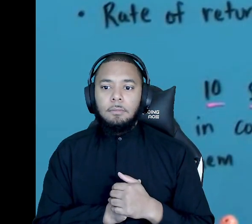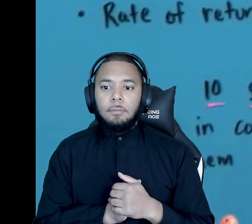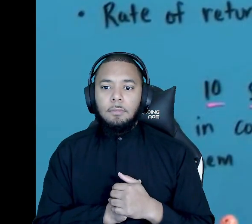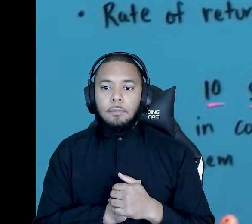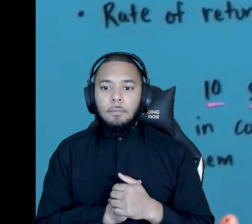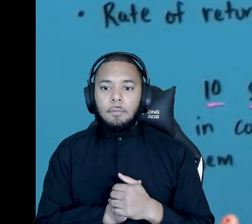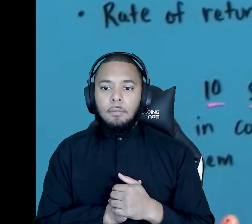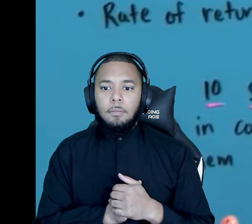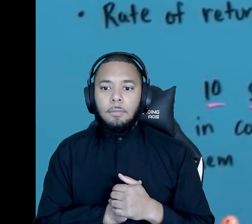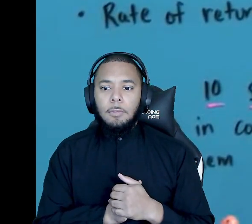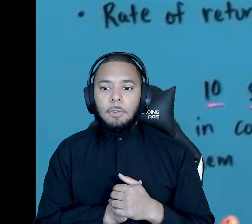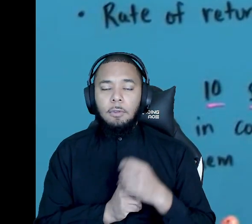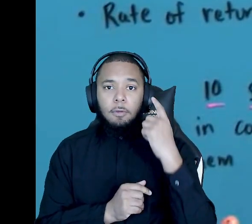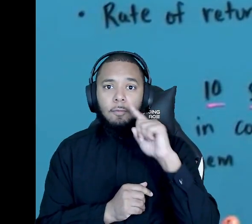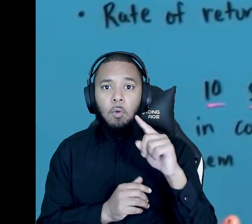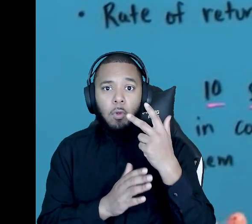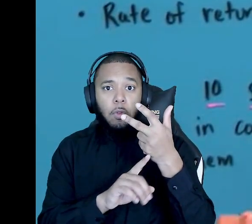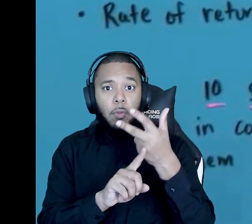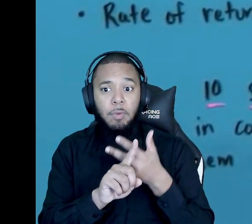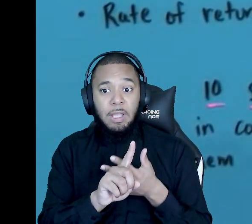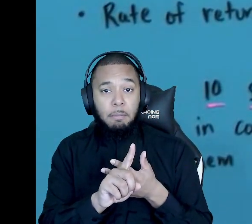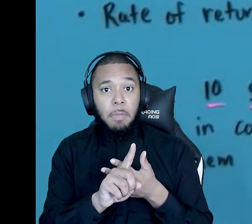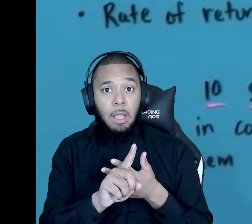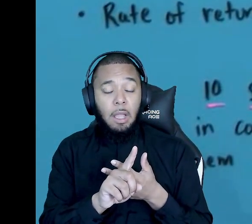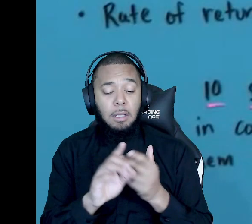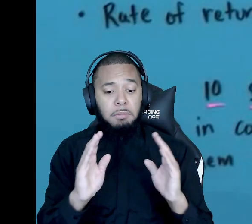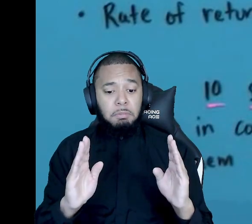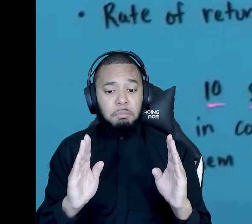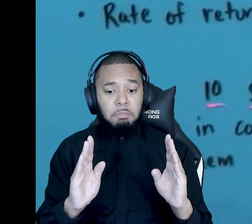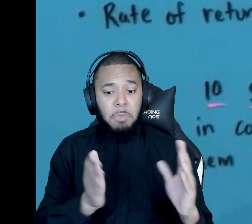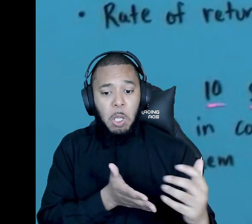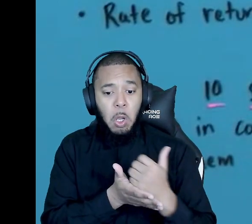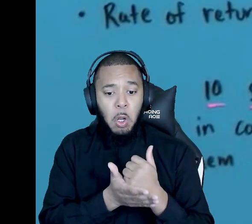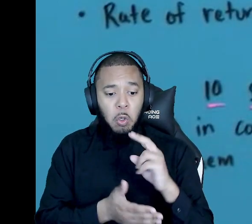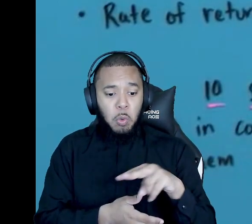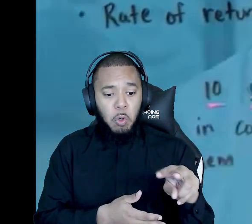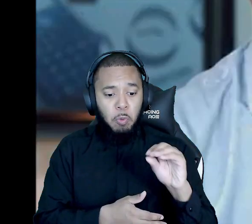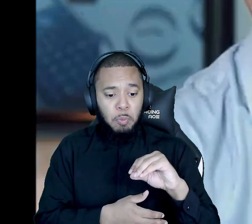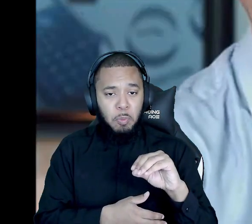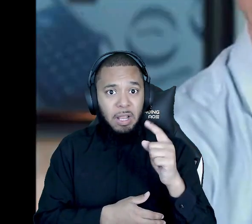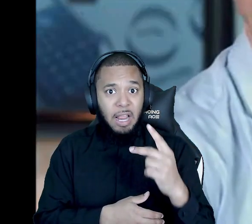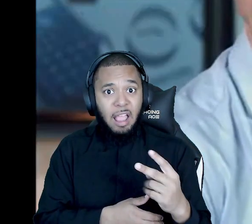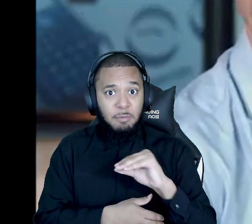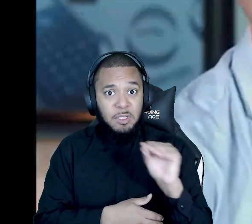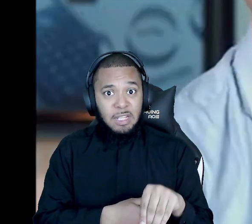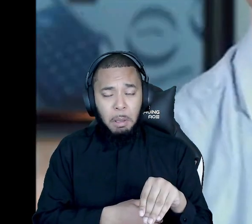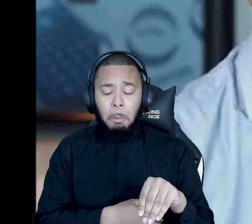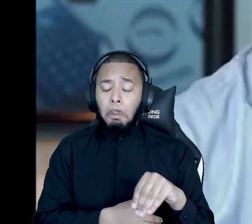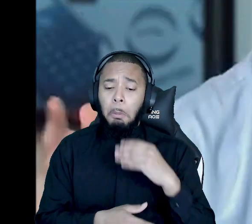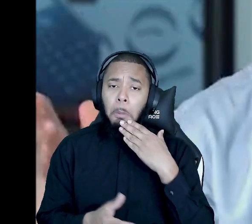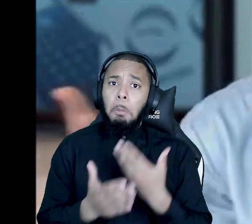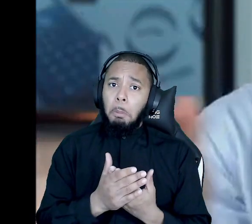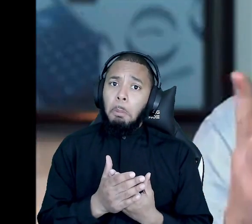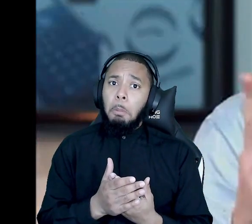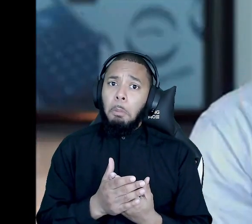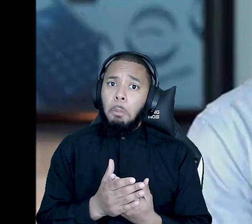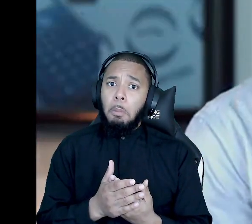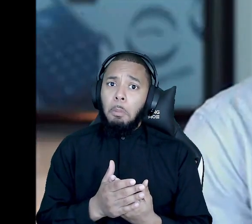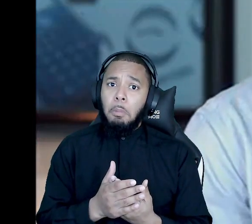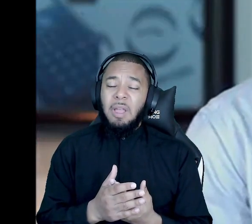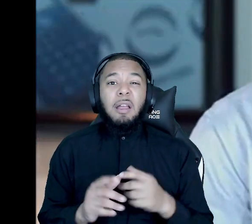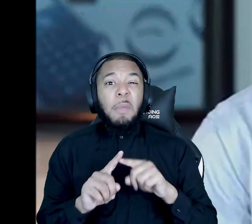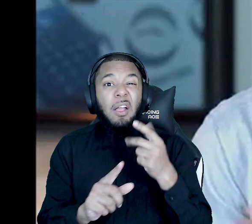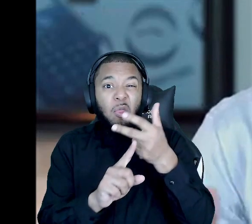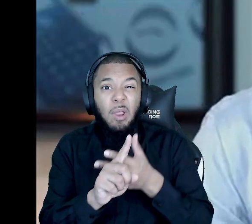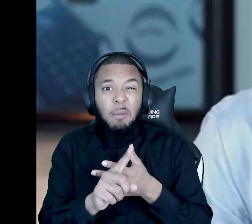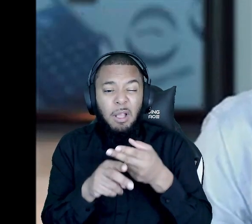And for over 3 months, that is not too shabby. That was a really good trade. Now in 3 months, that's a little bit too short of a